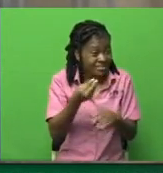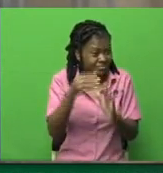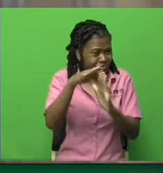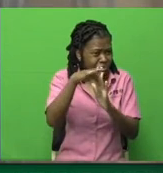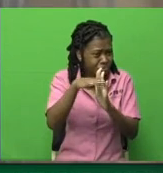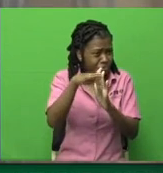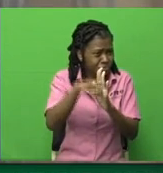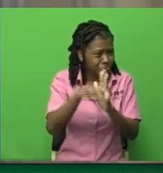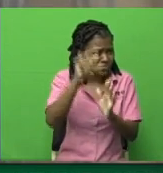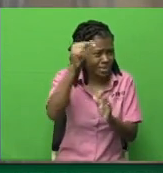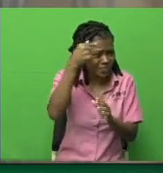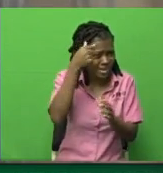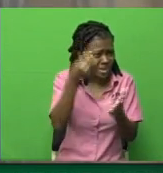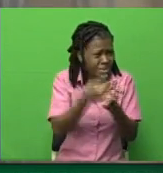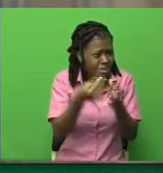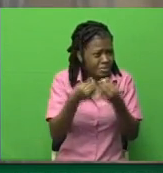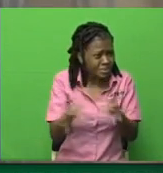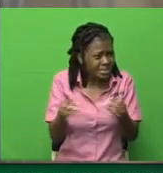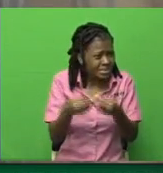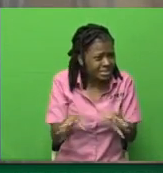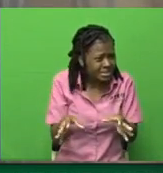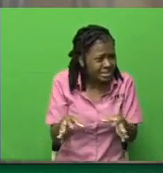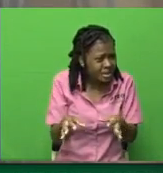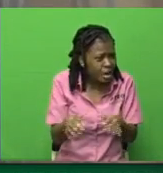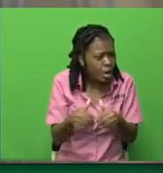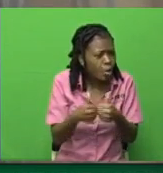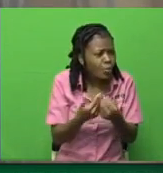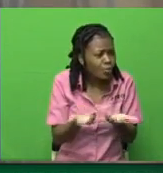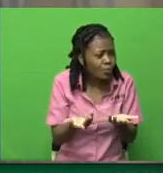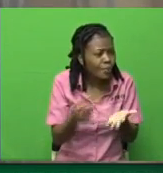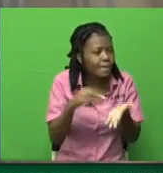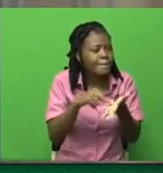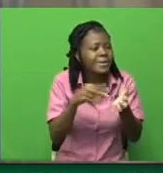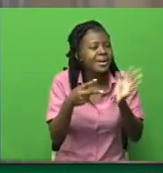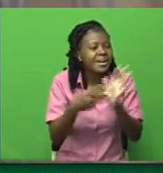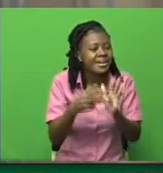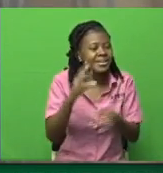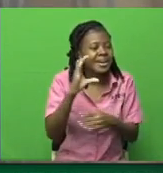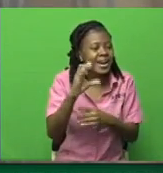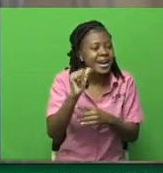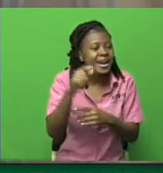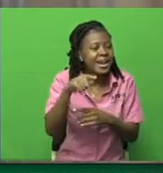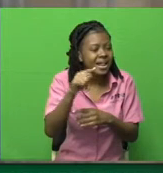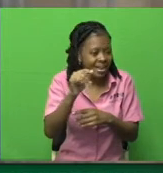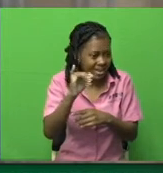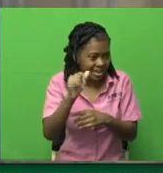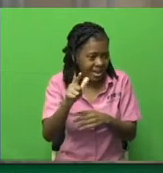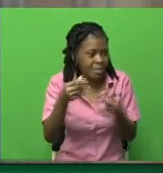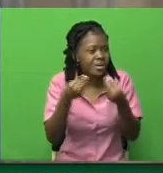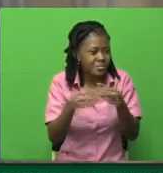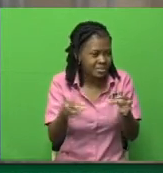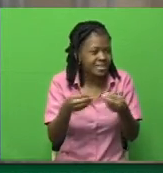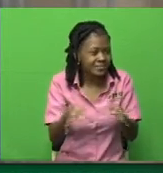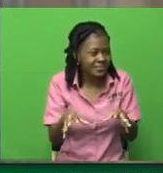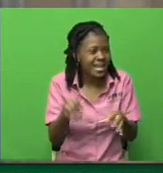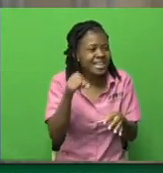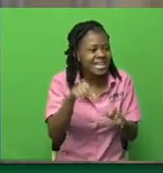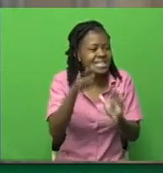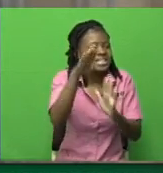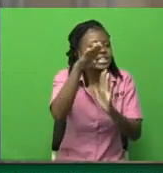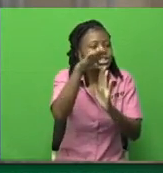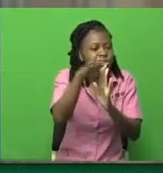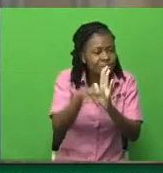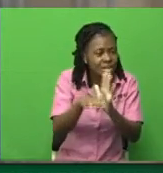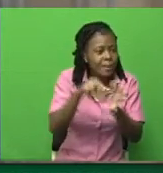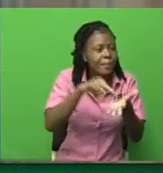was achieved by a decrease in capital expenditure with seriously constraints reproductive capacity of the